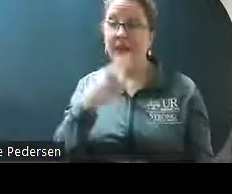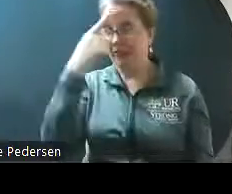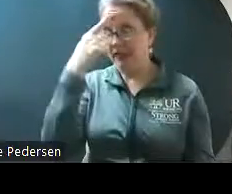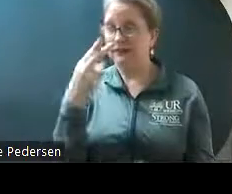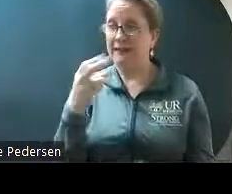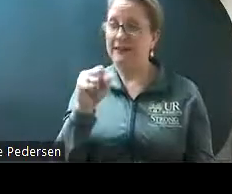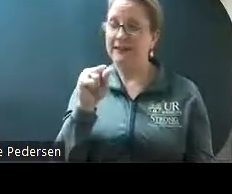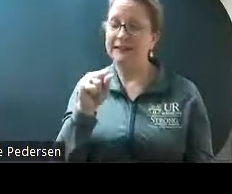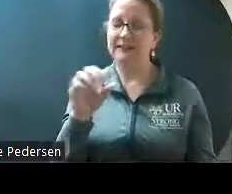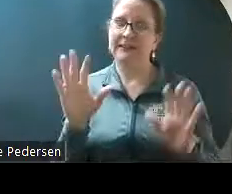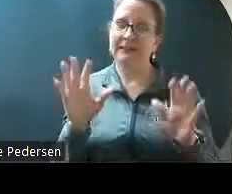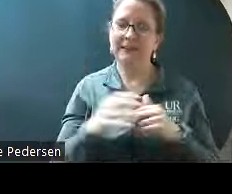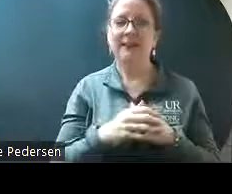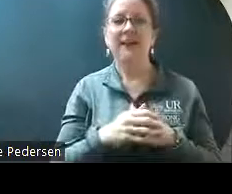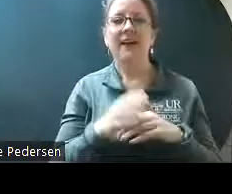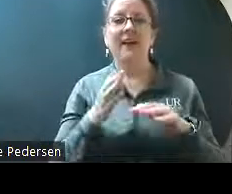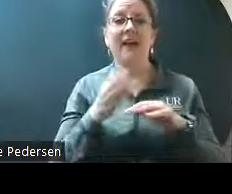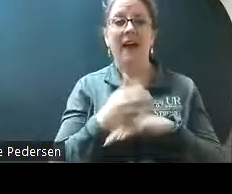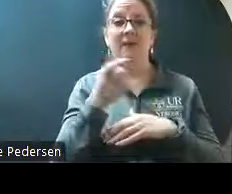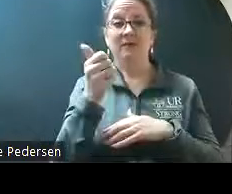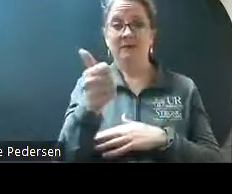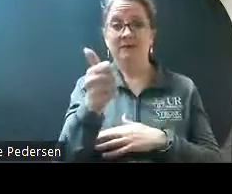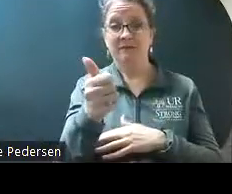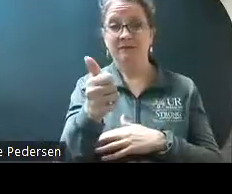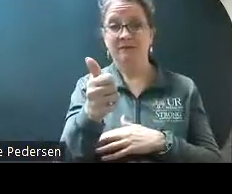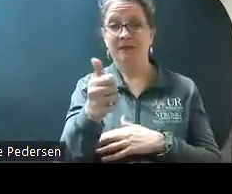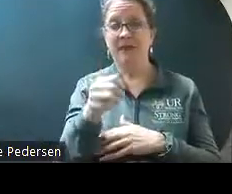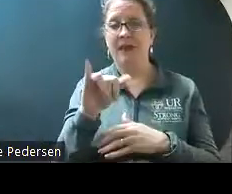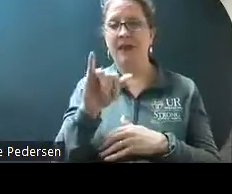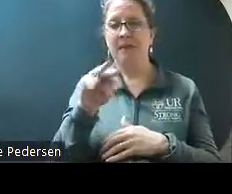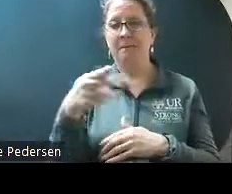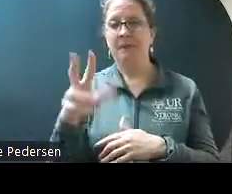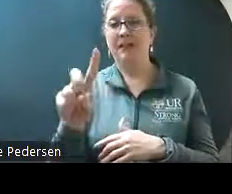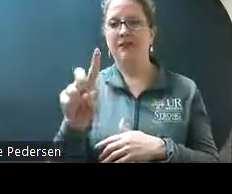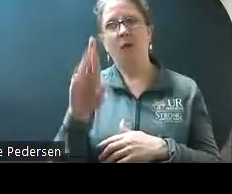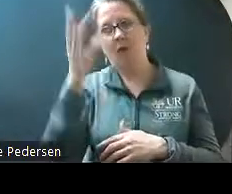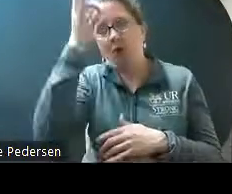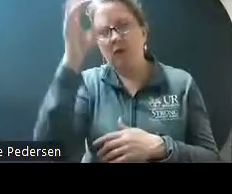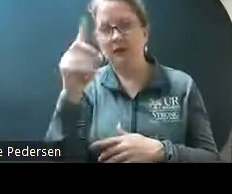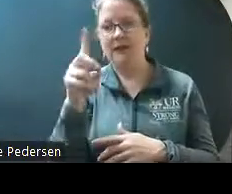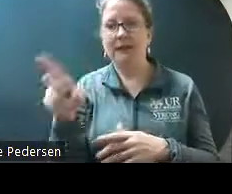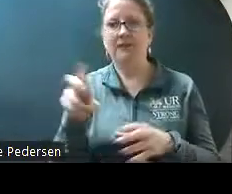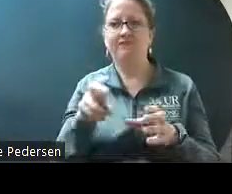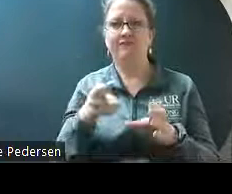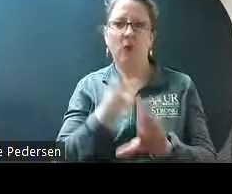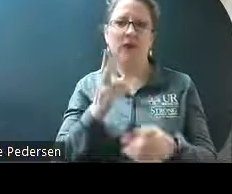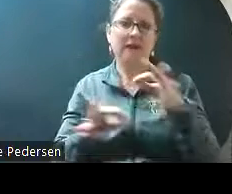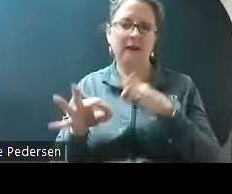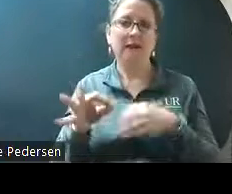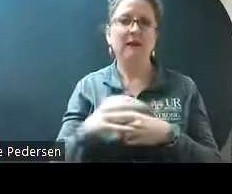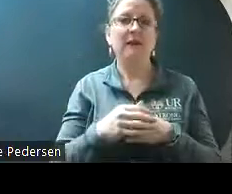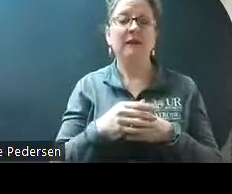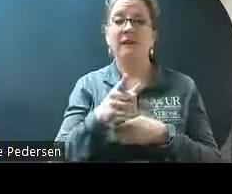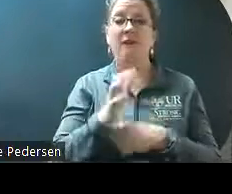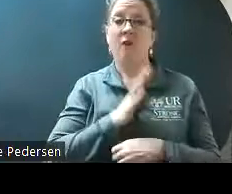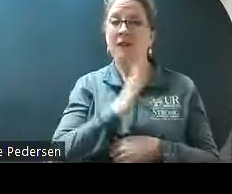And after he was impeached or almost impeached, I guess technically they formally never started